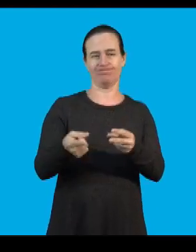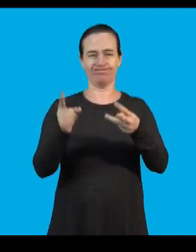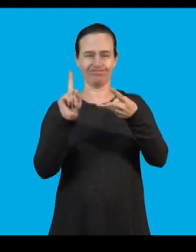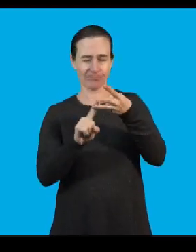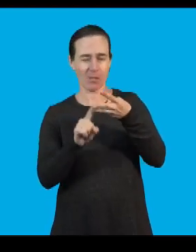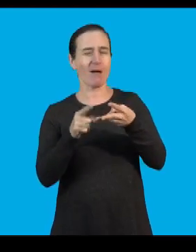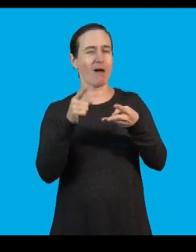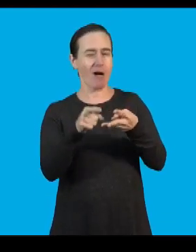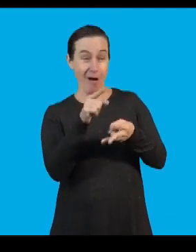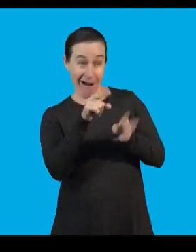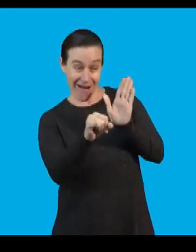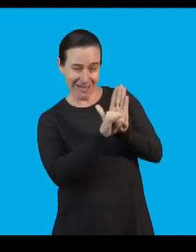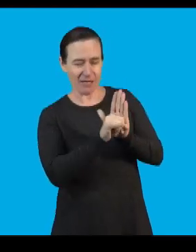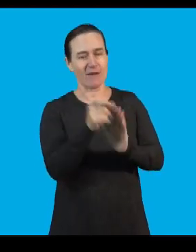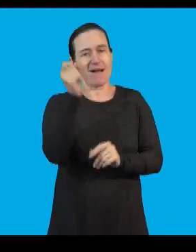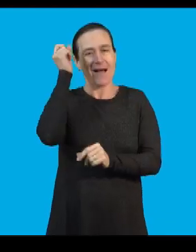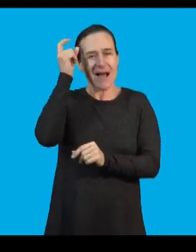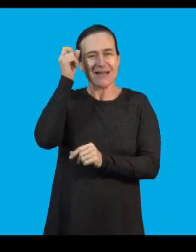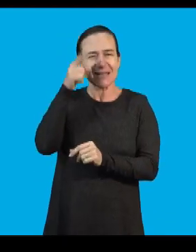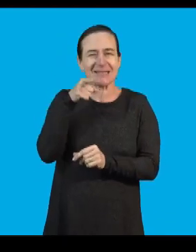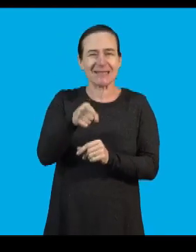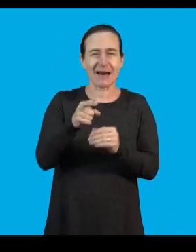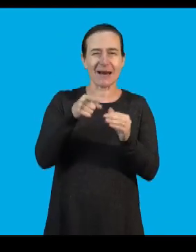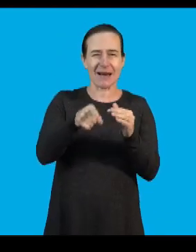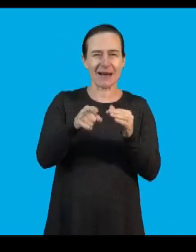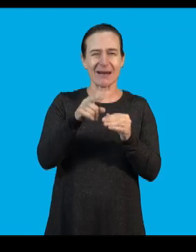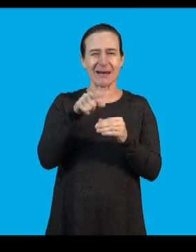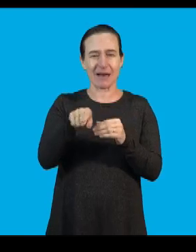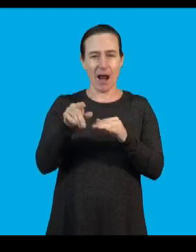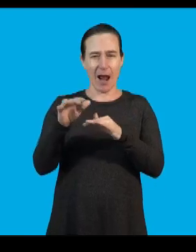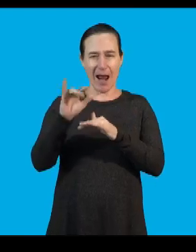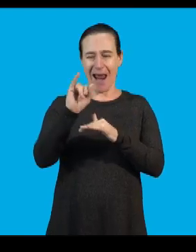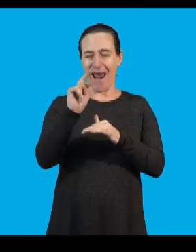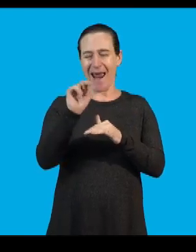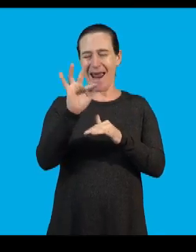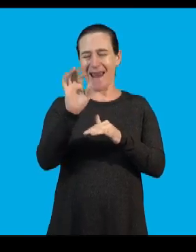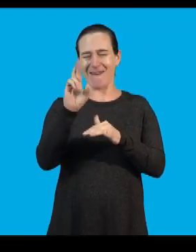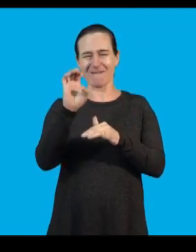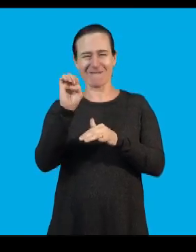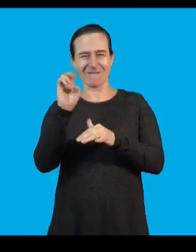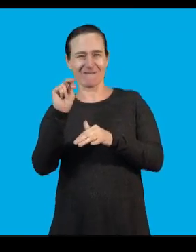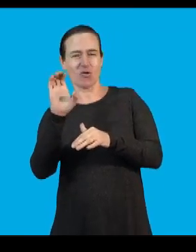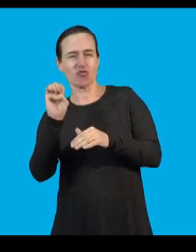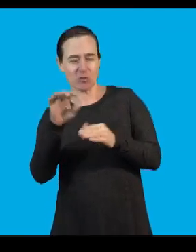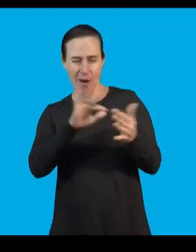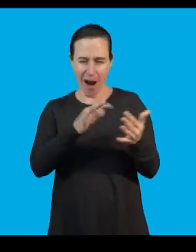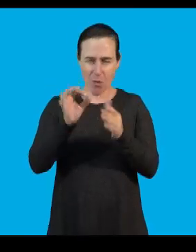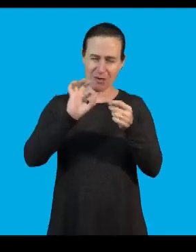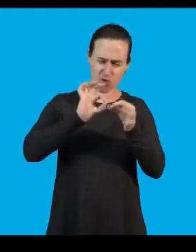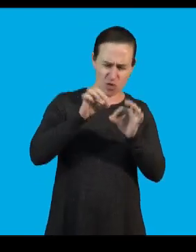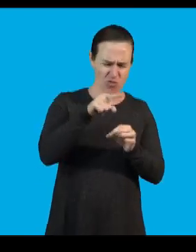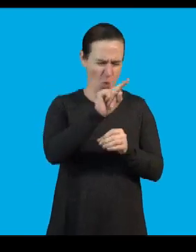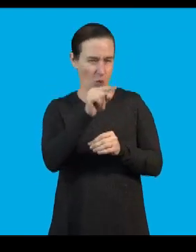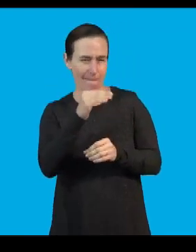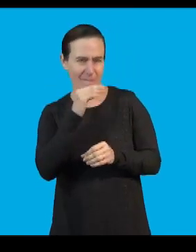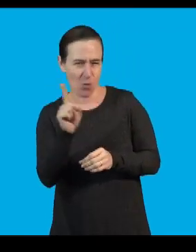going to recognize and understand the inference and interpretation type of questions. We're going to be gaining the